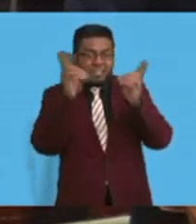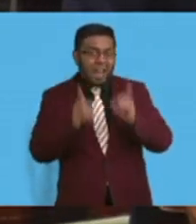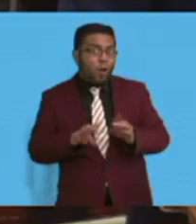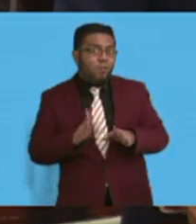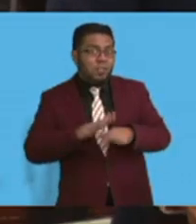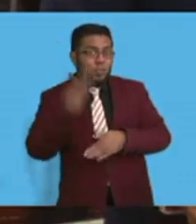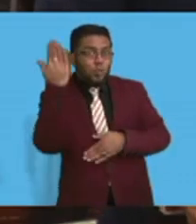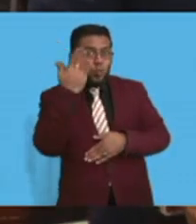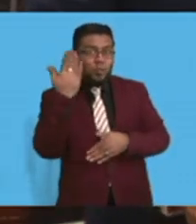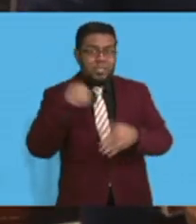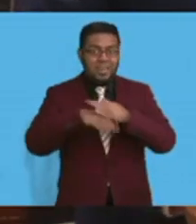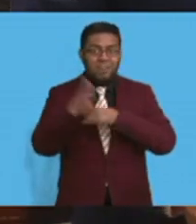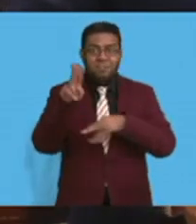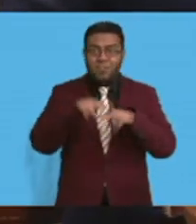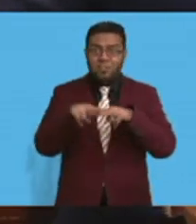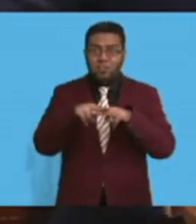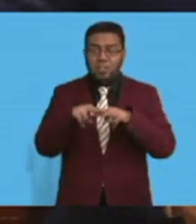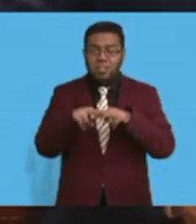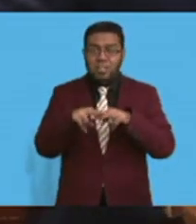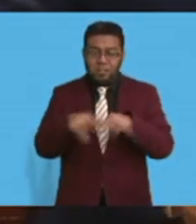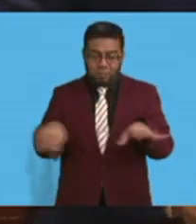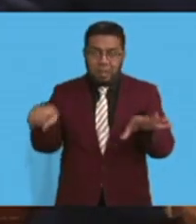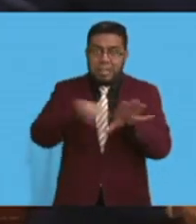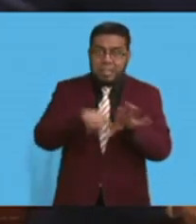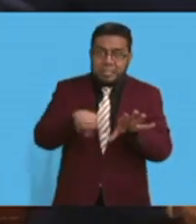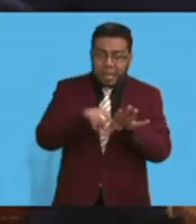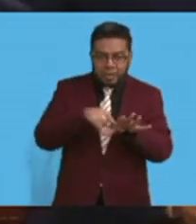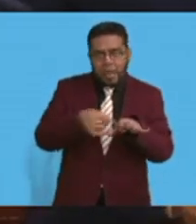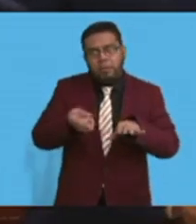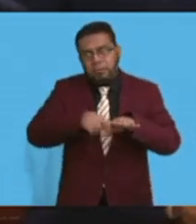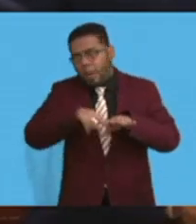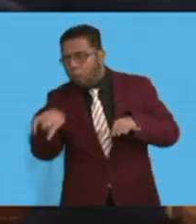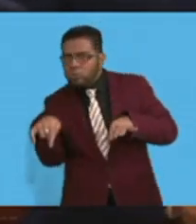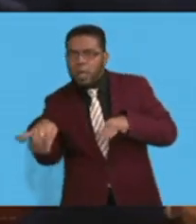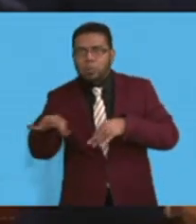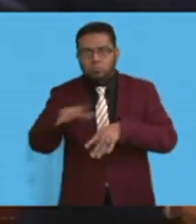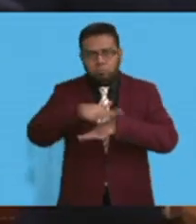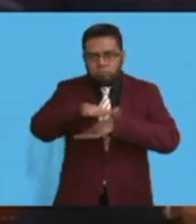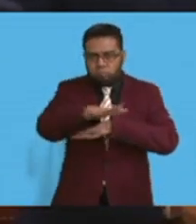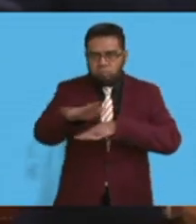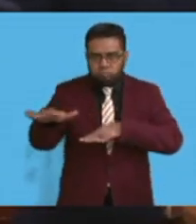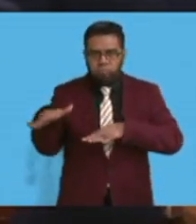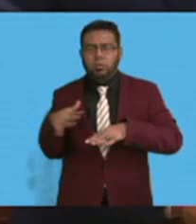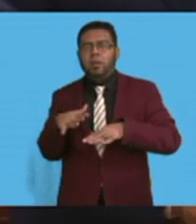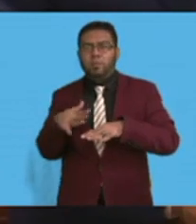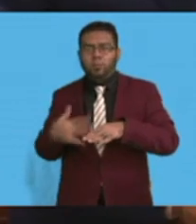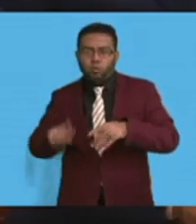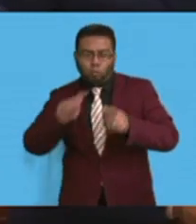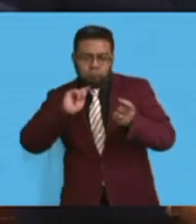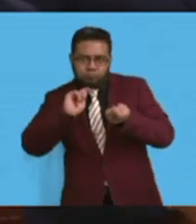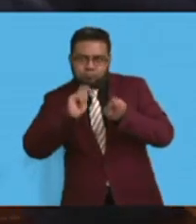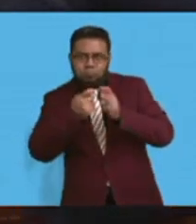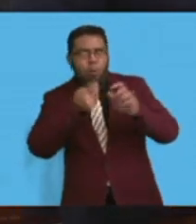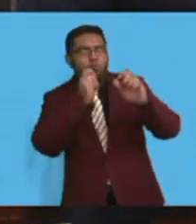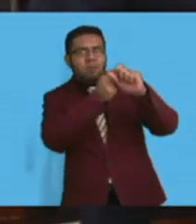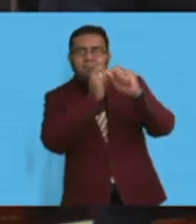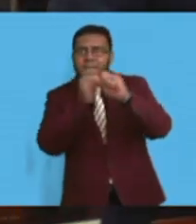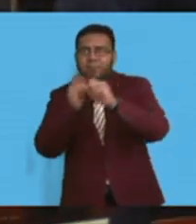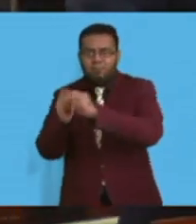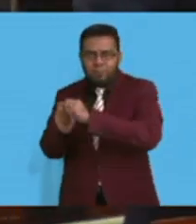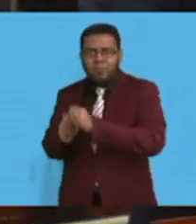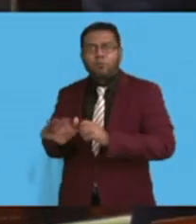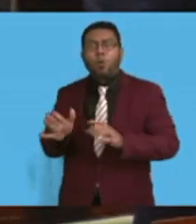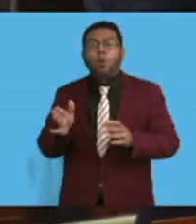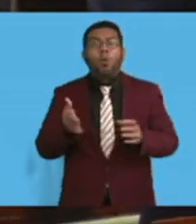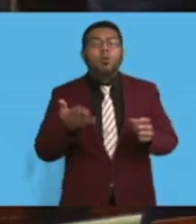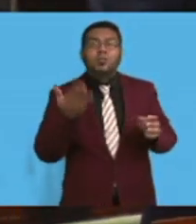Fiji, along with interior and exterior furnishings, and that will be funded by a special grant for school renovation of $6.9 million for government